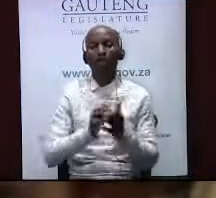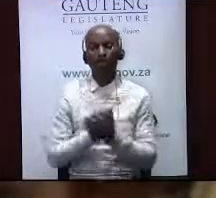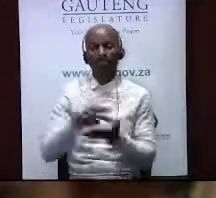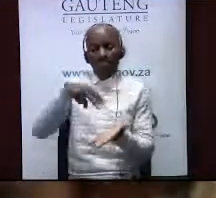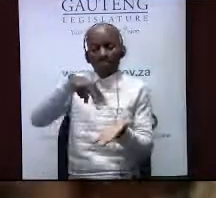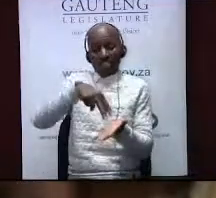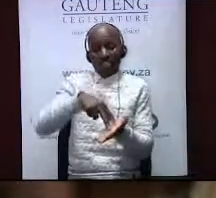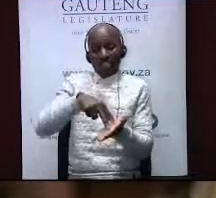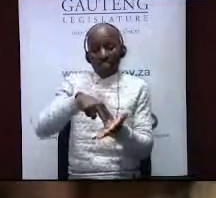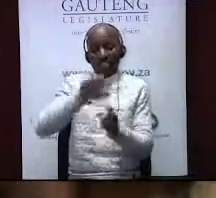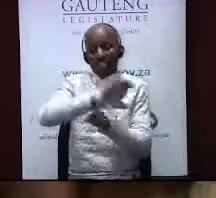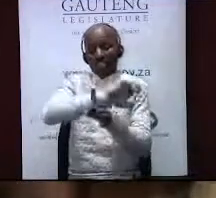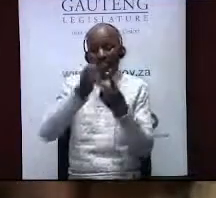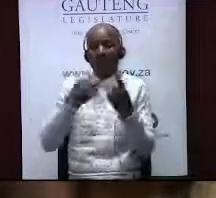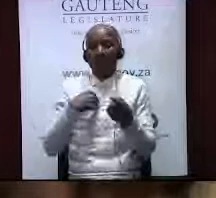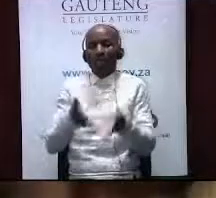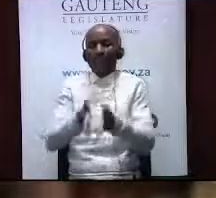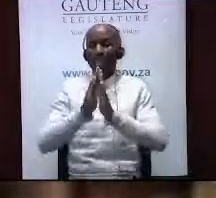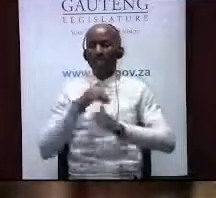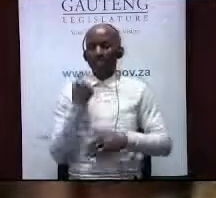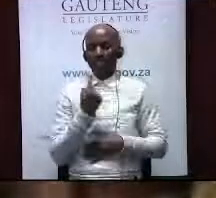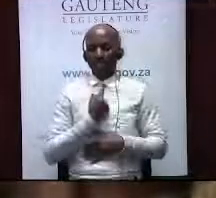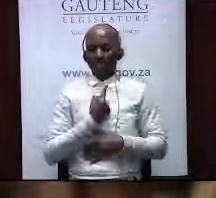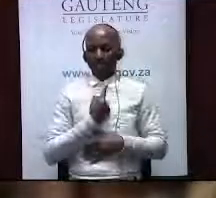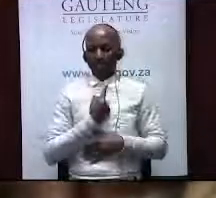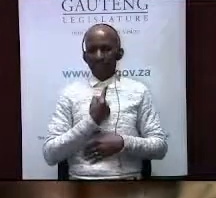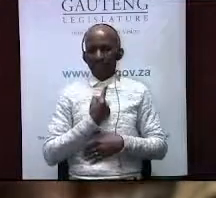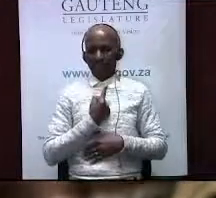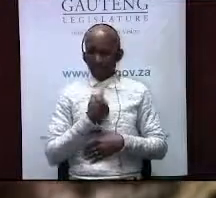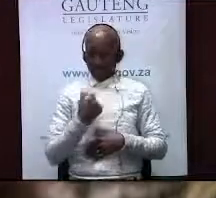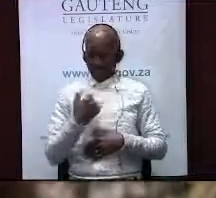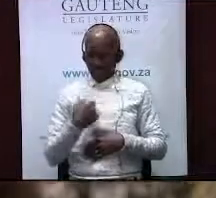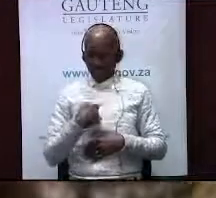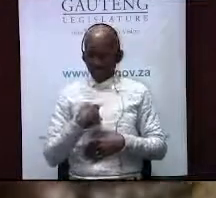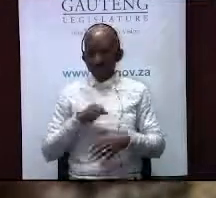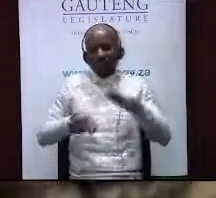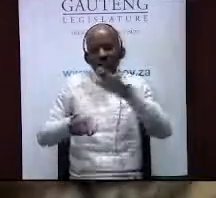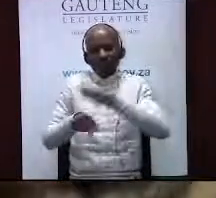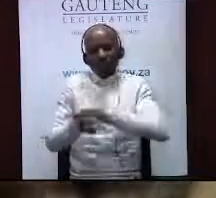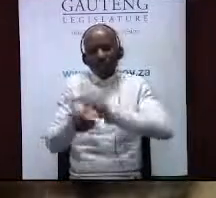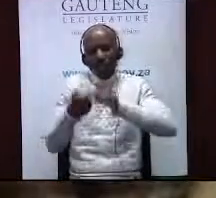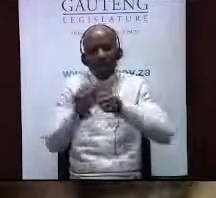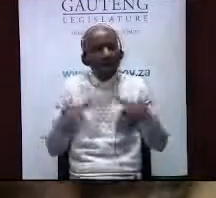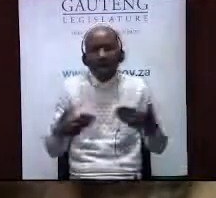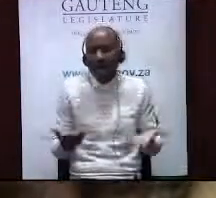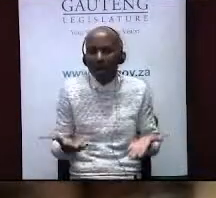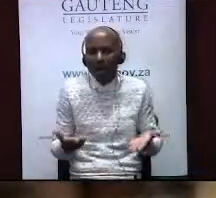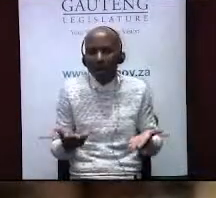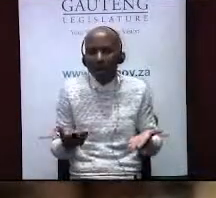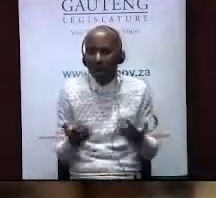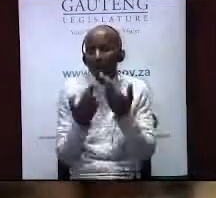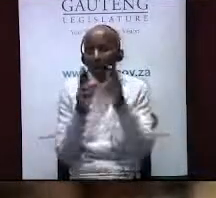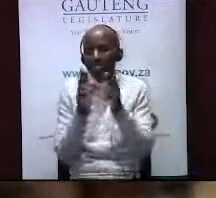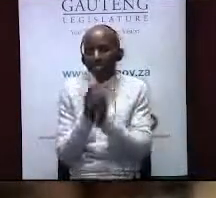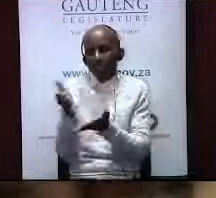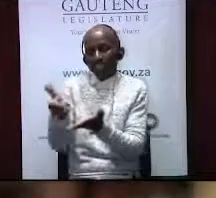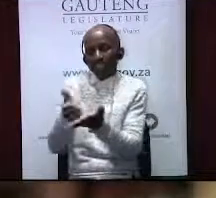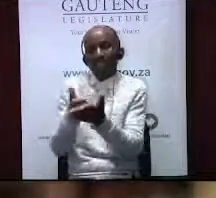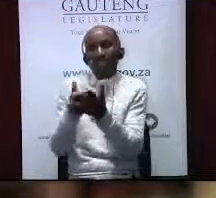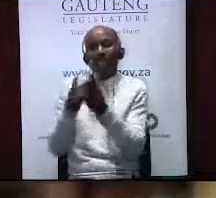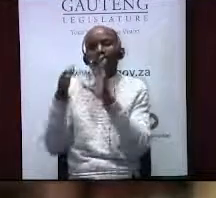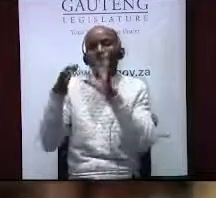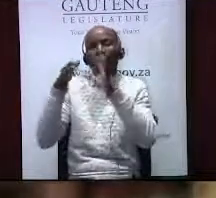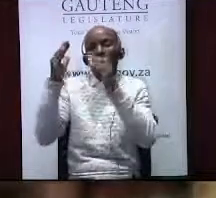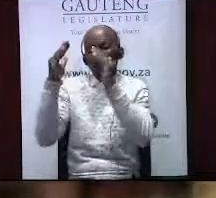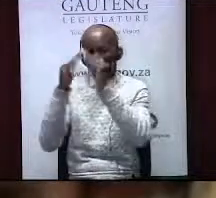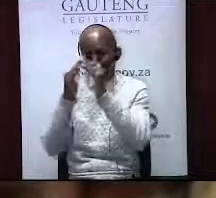in a situation where I was asking myself, gore, how do I get out of this problem? I wish there was a safe house ko leng